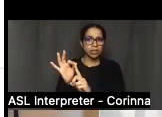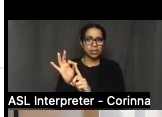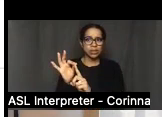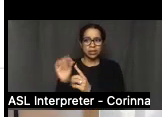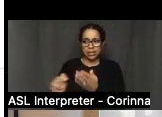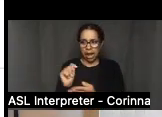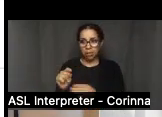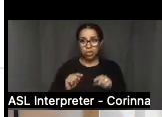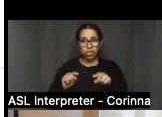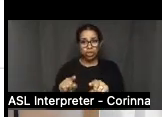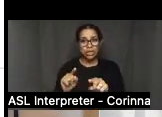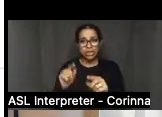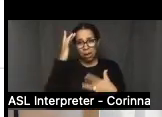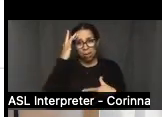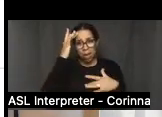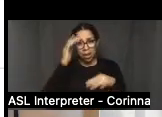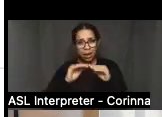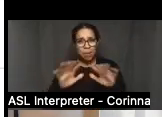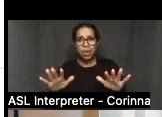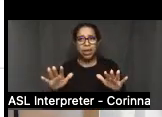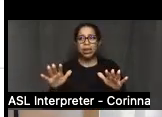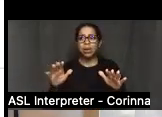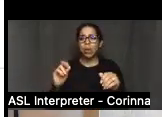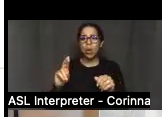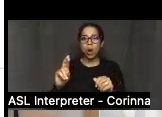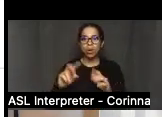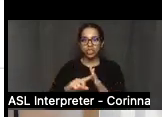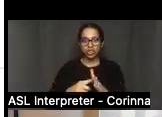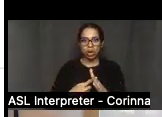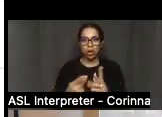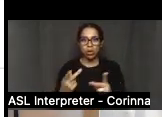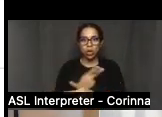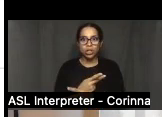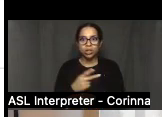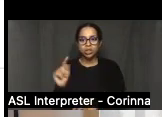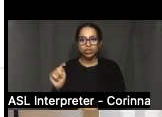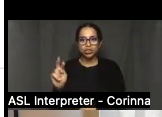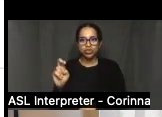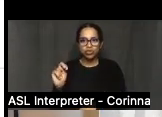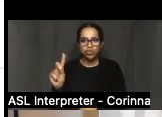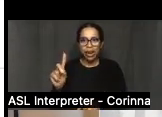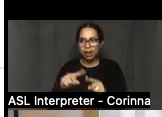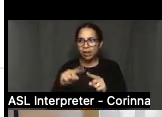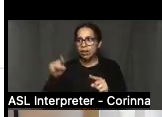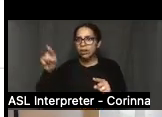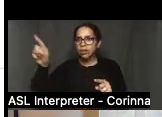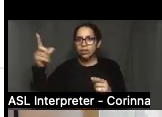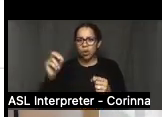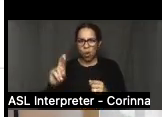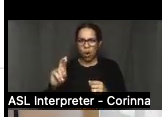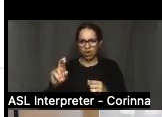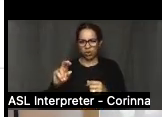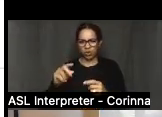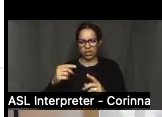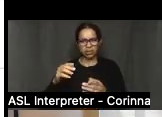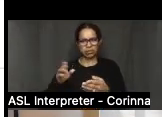Or was it actually something that was a beginning of a worsening trend or a growing trend? Or was that a pivot point for us? And so again, we'll see some of